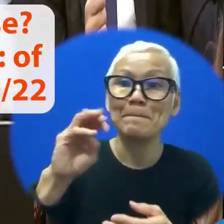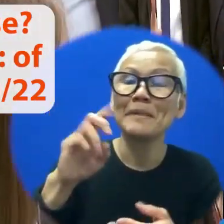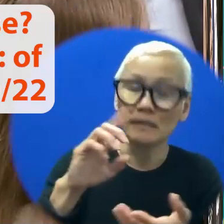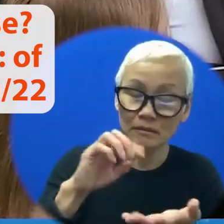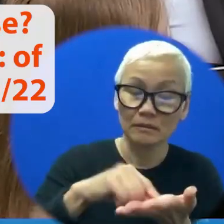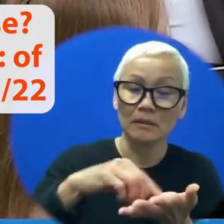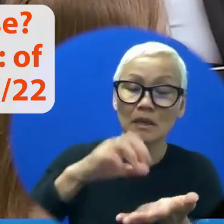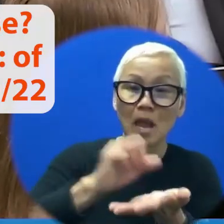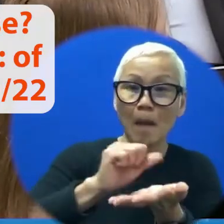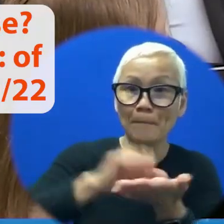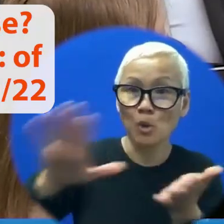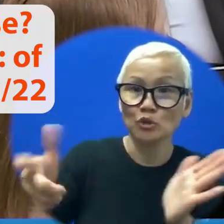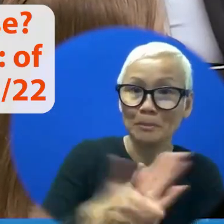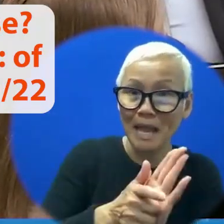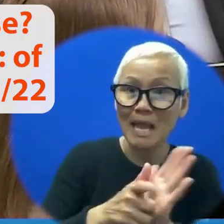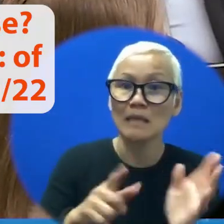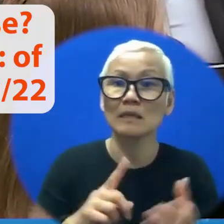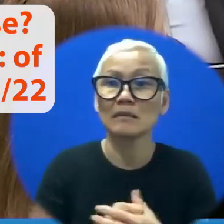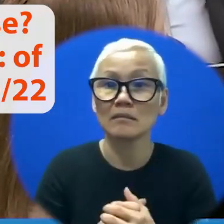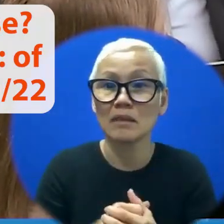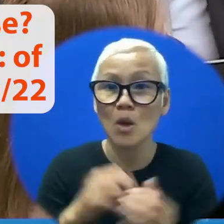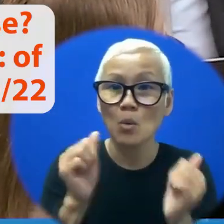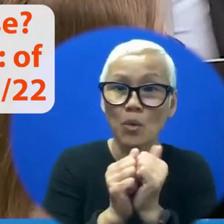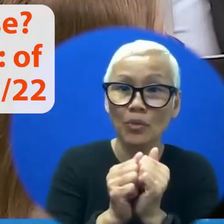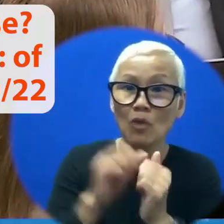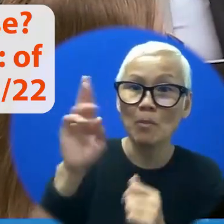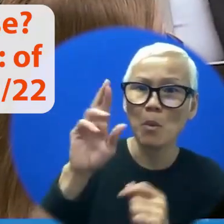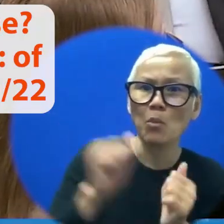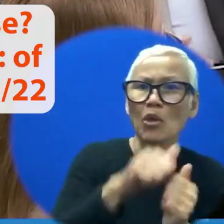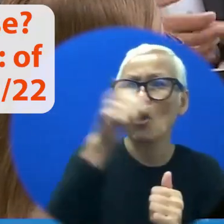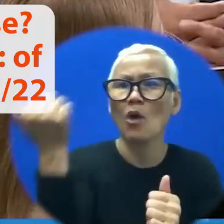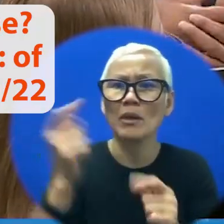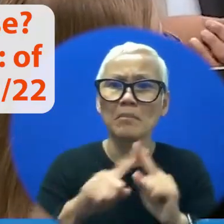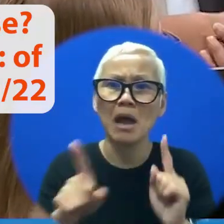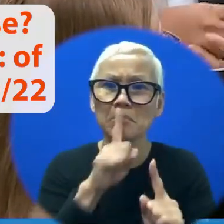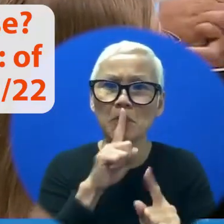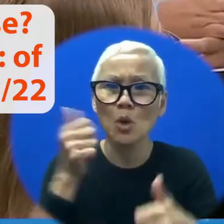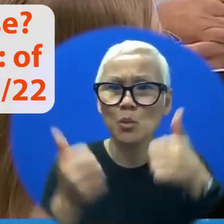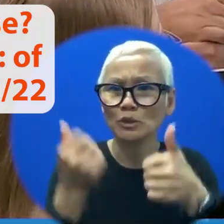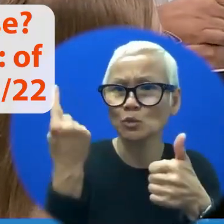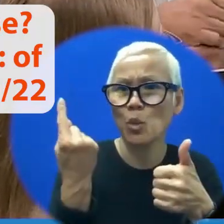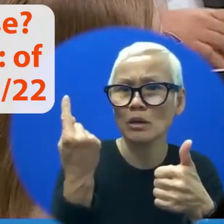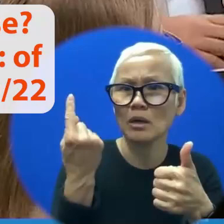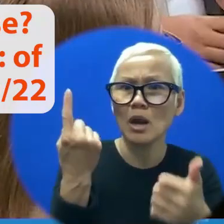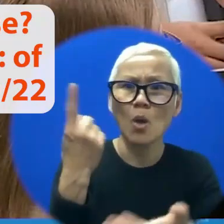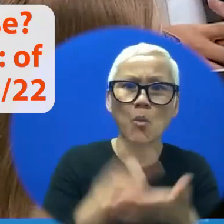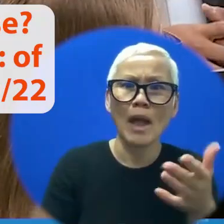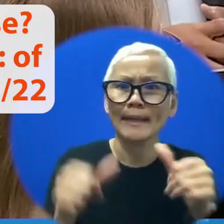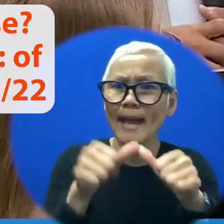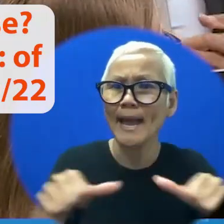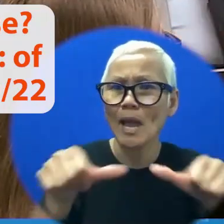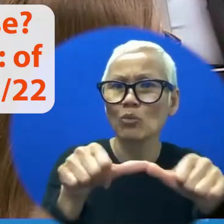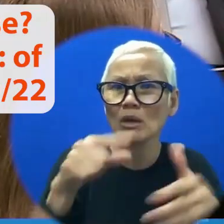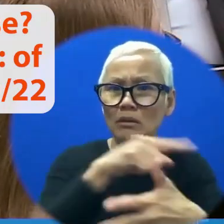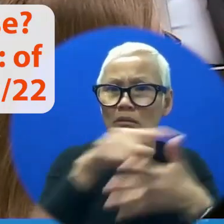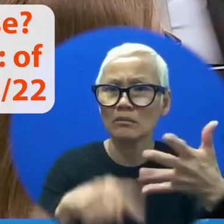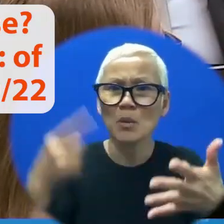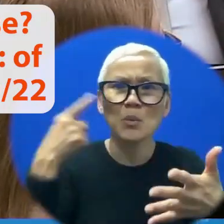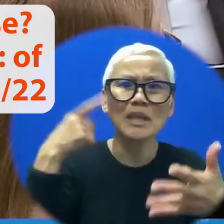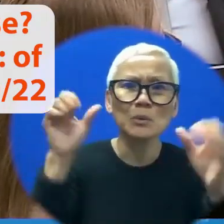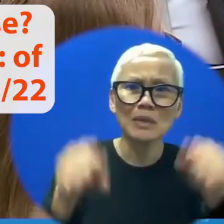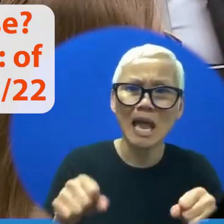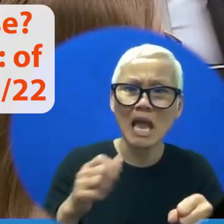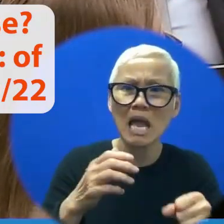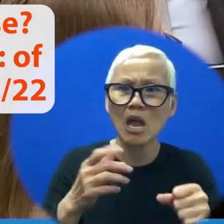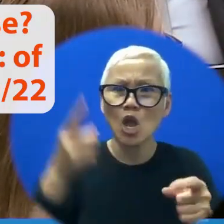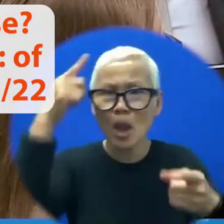Republicans. He also did say that he would be willing to compromise with Republicans on some other issues, but he didn't say which ones specifically. So what are the areas where you guys do see